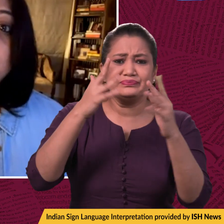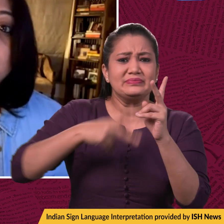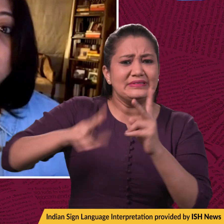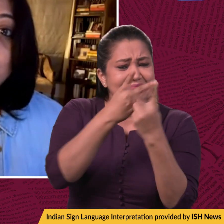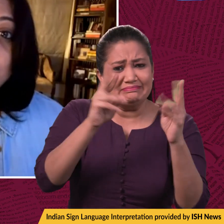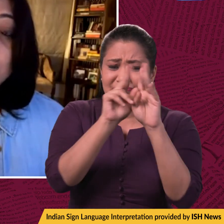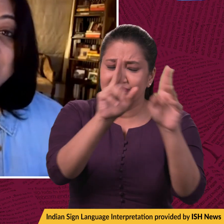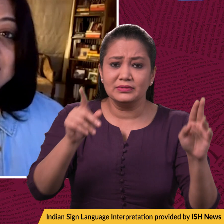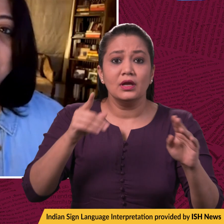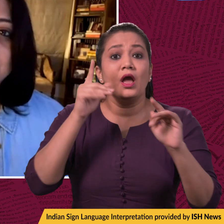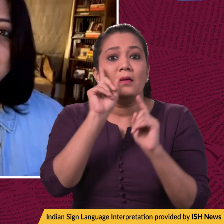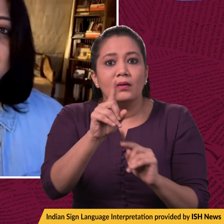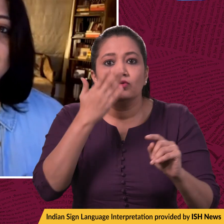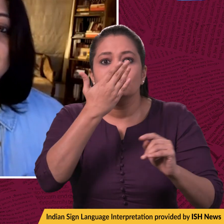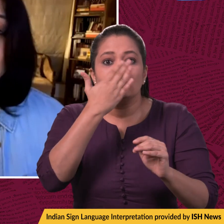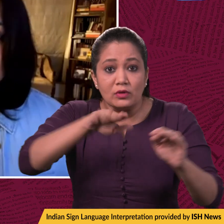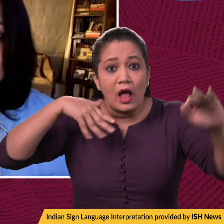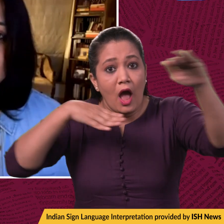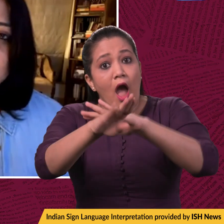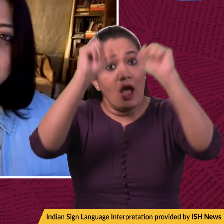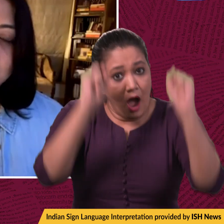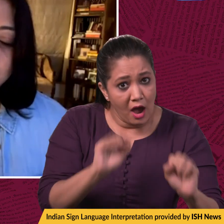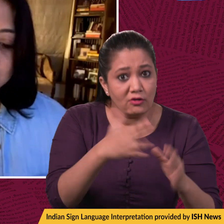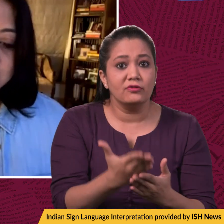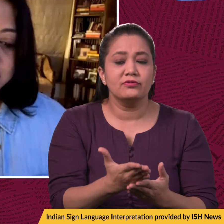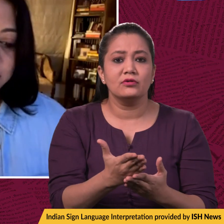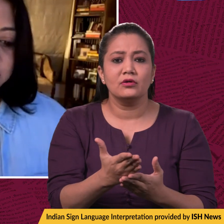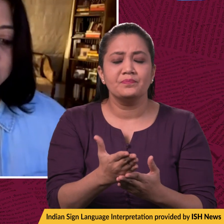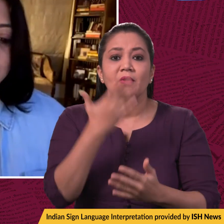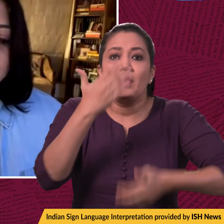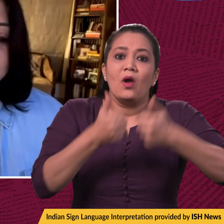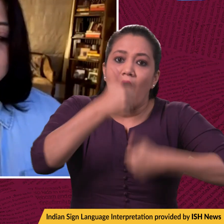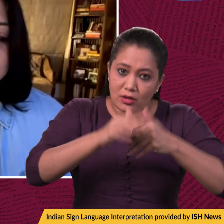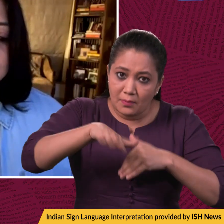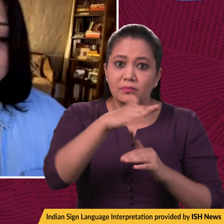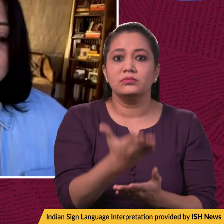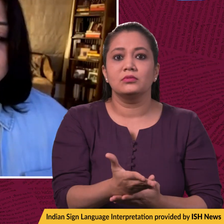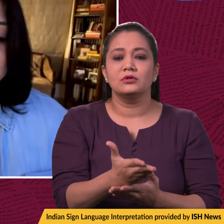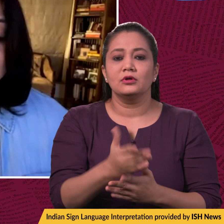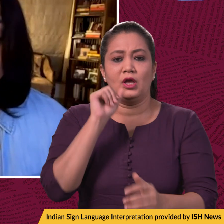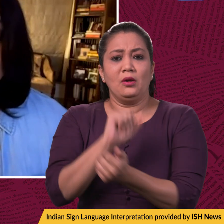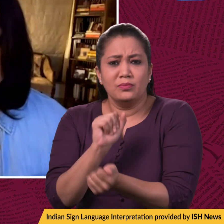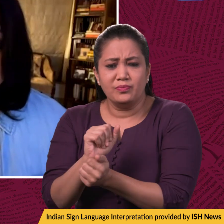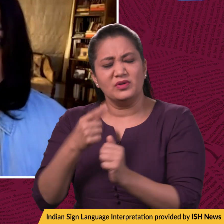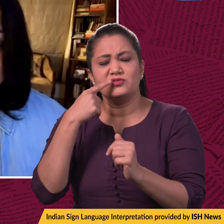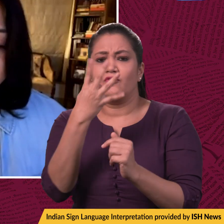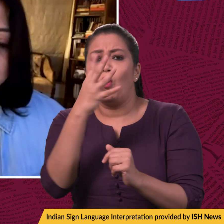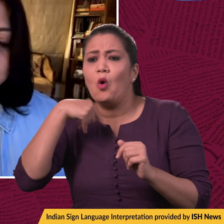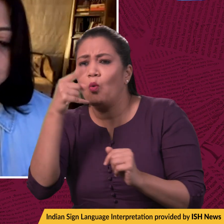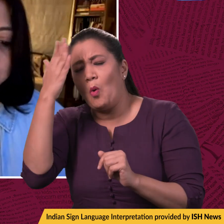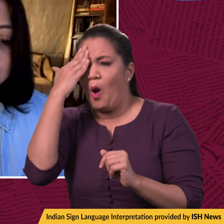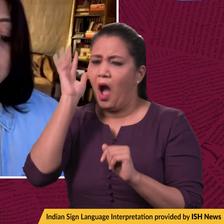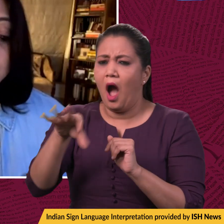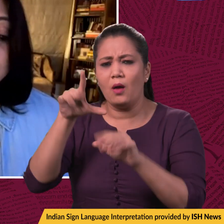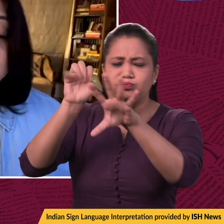when students were in the building, apparently answering their board examinations. The police have registered a case against 4 identified